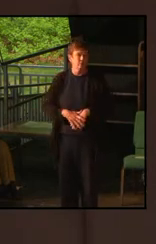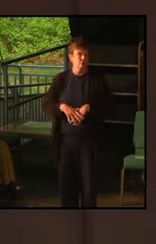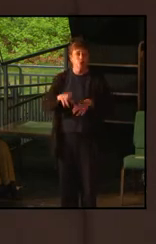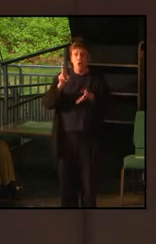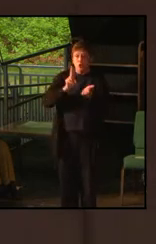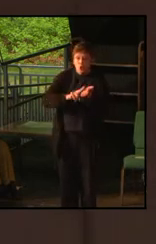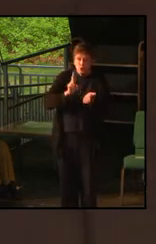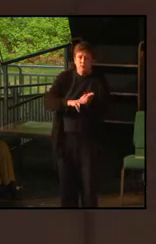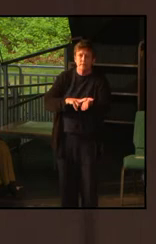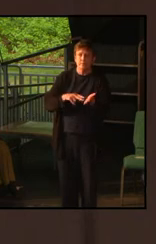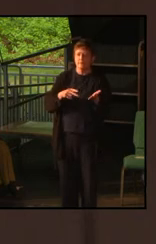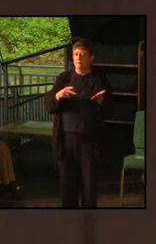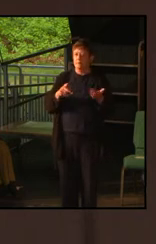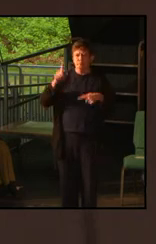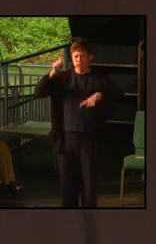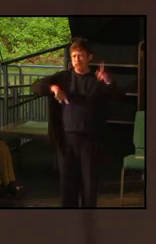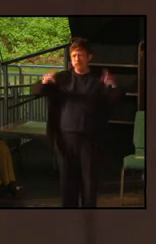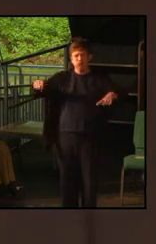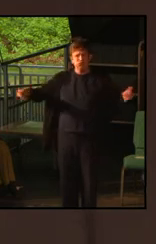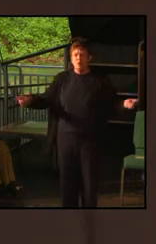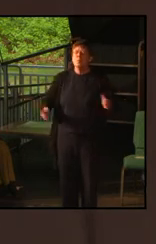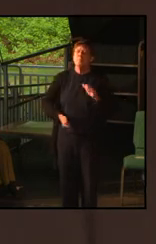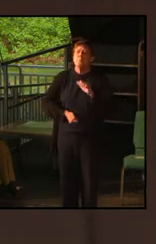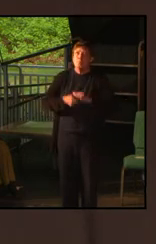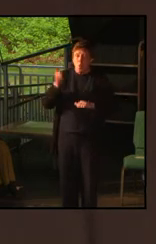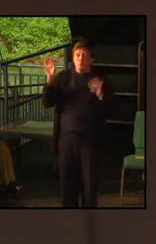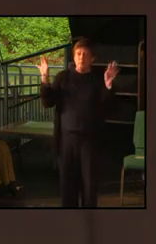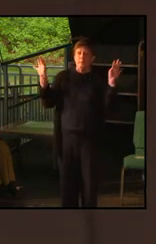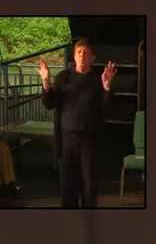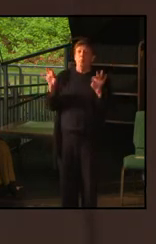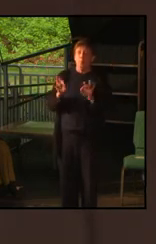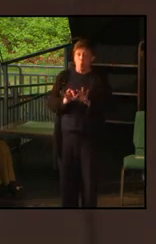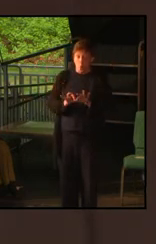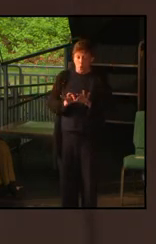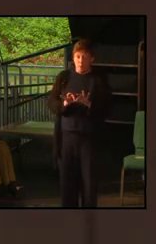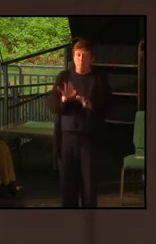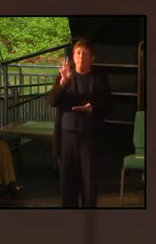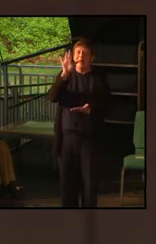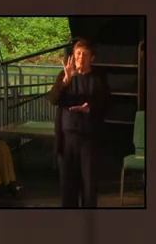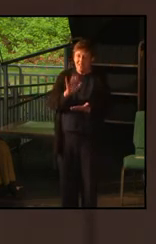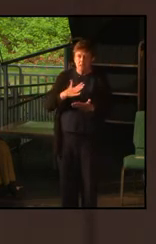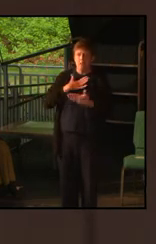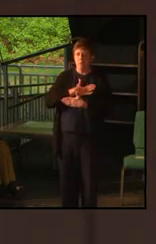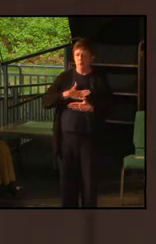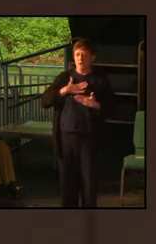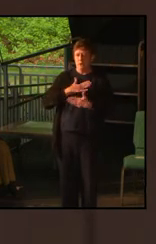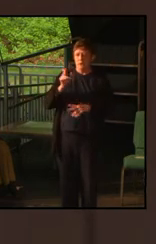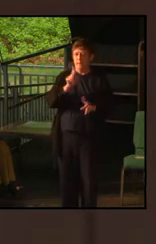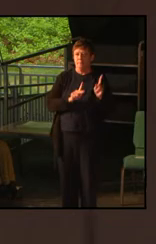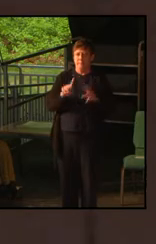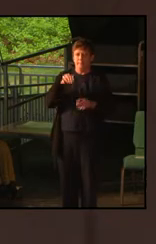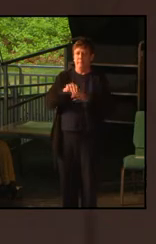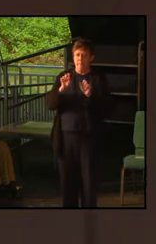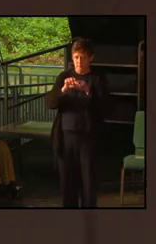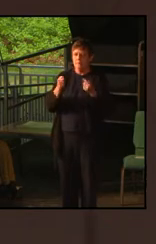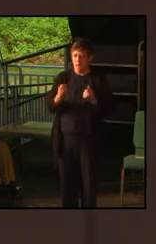nurses are amongst the most important but least appreciated members of society.